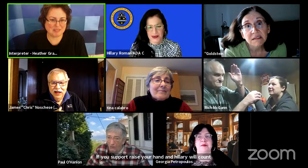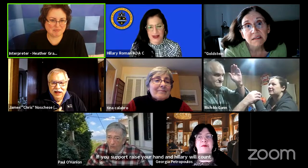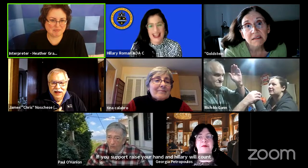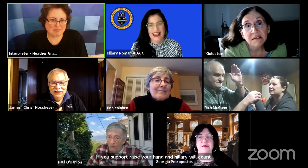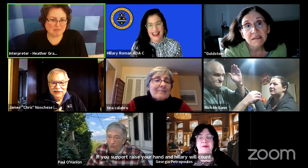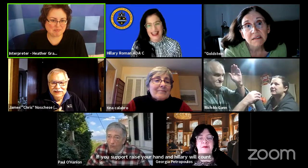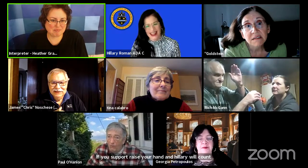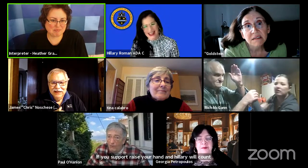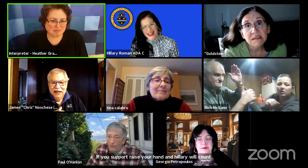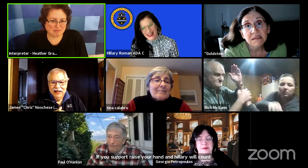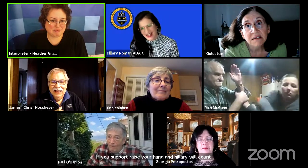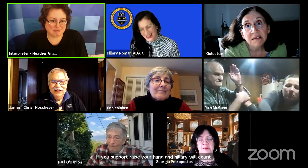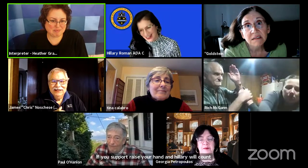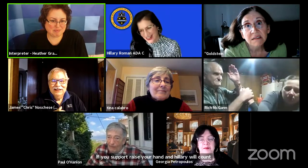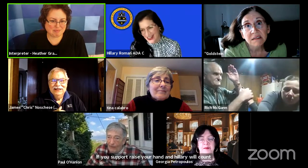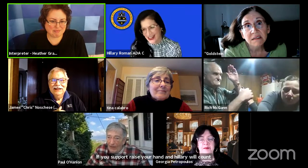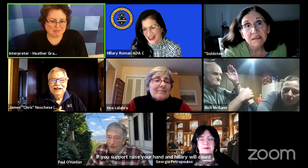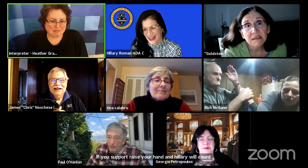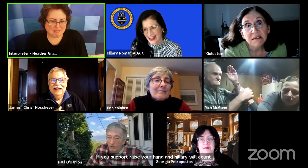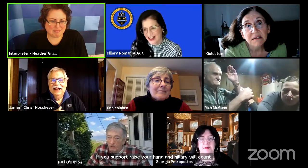count.